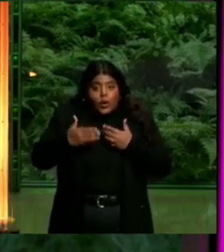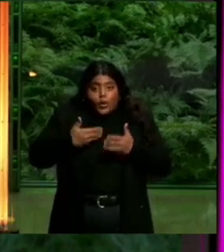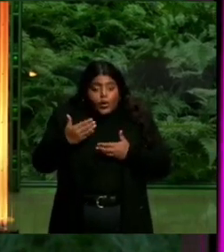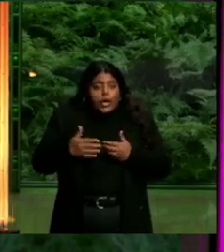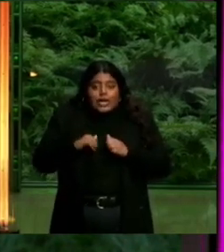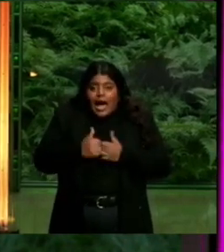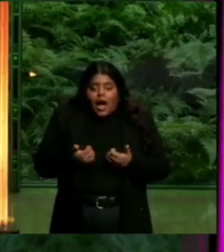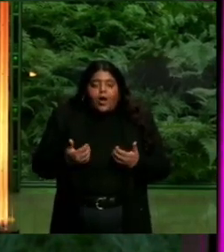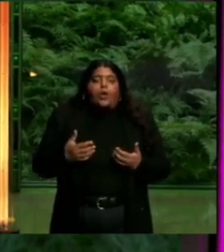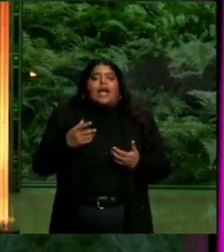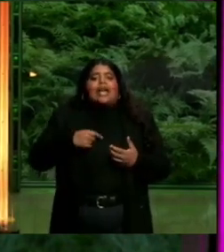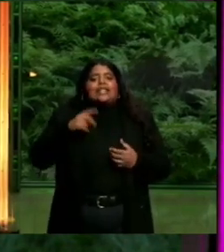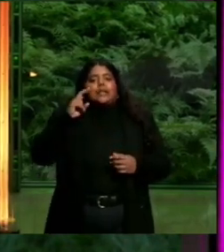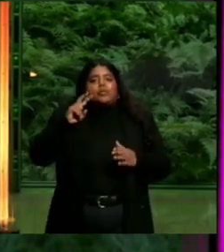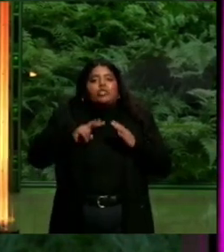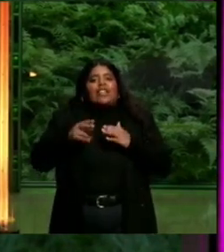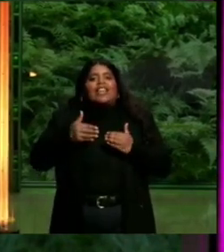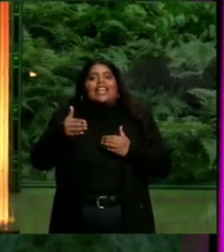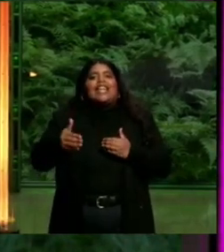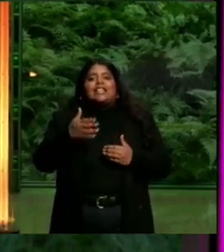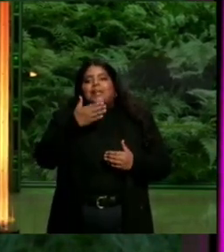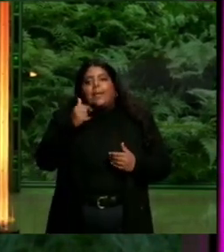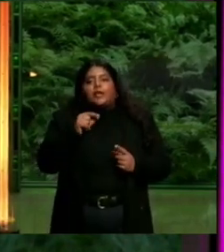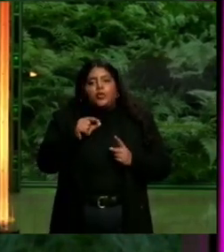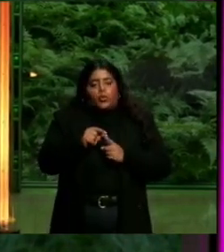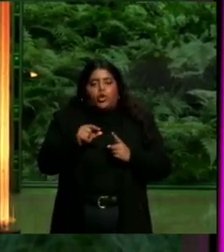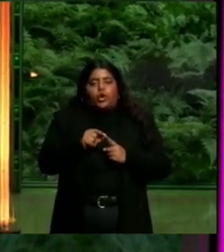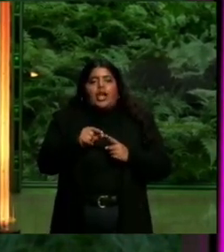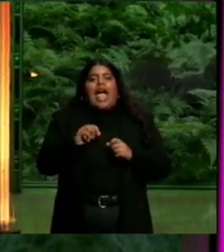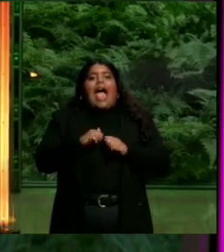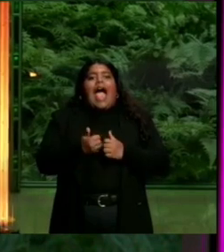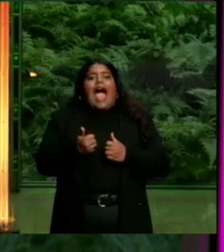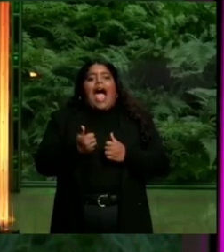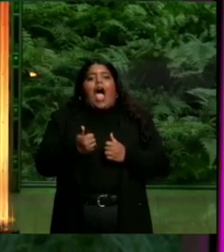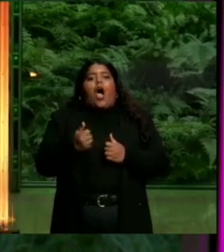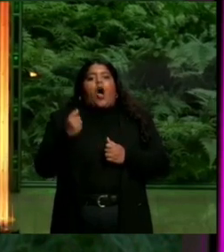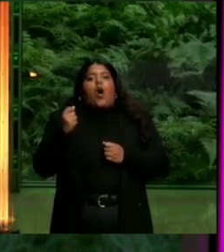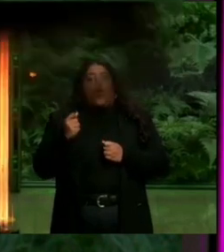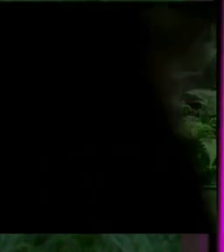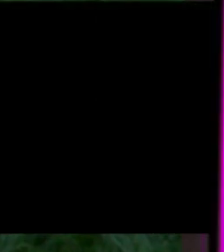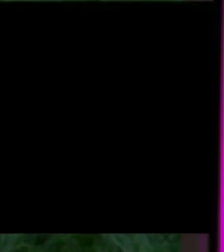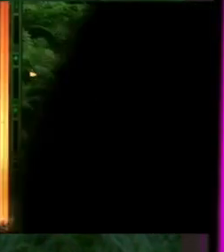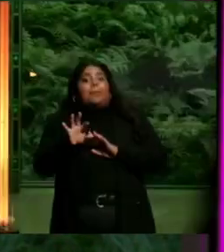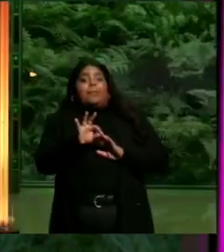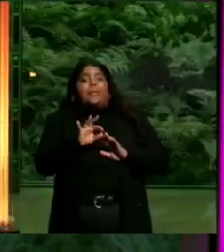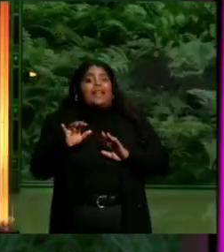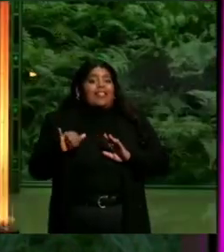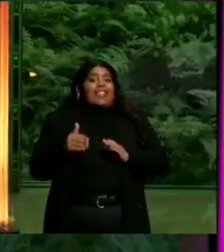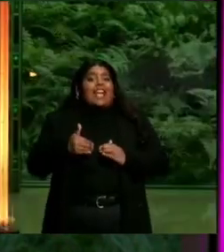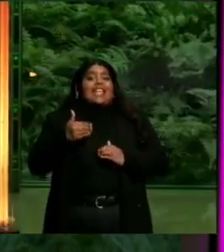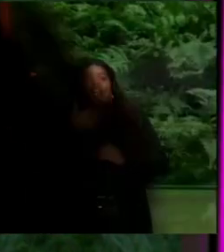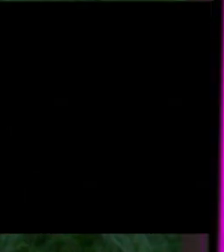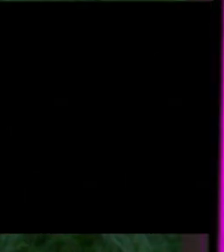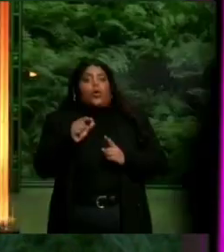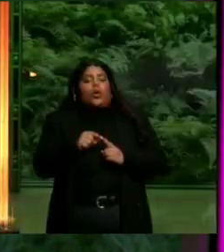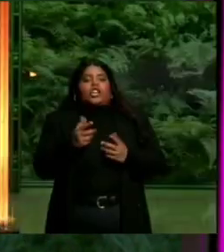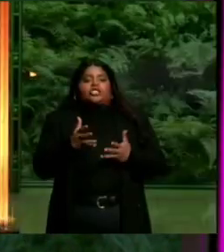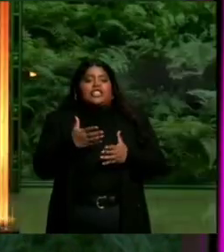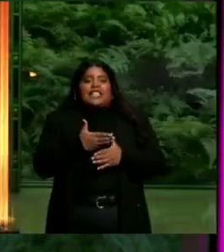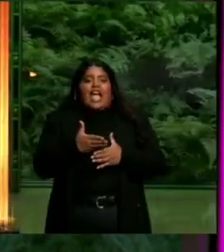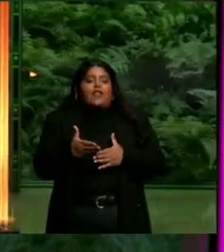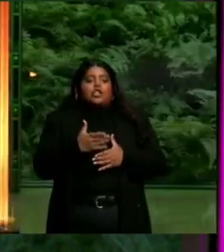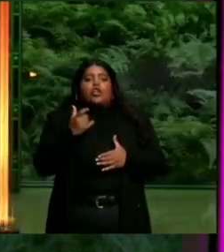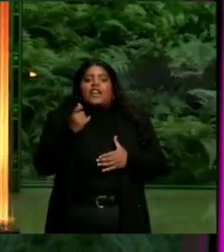it's predicting the next best word, and that the distribution of that next best word is just an average. So if you don't tell it to go to